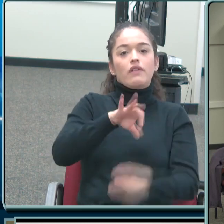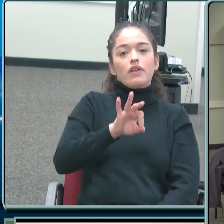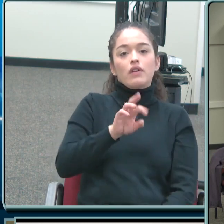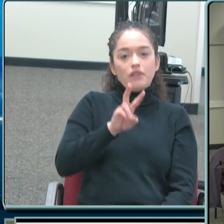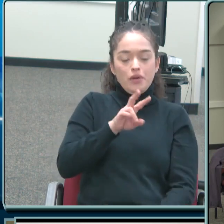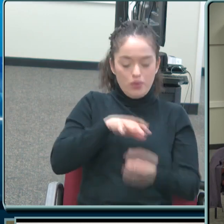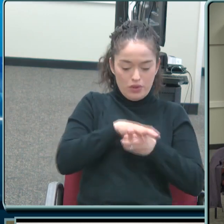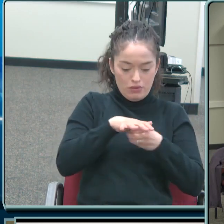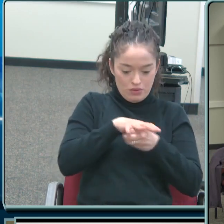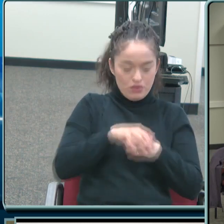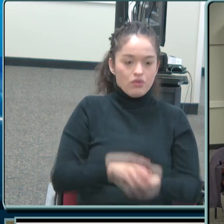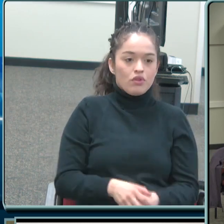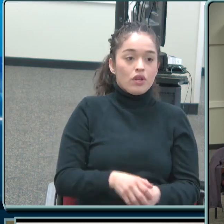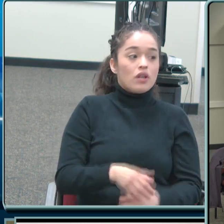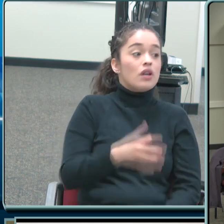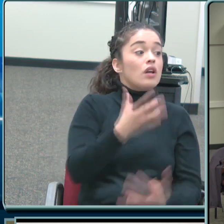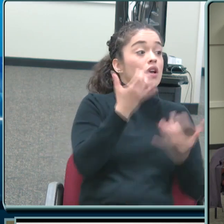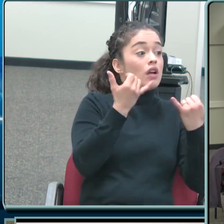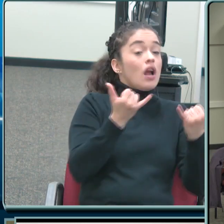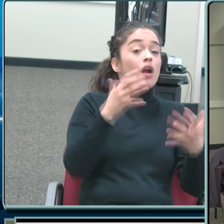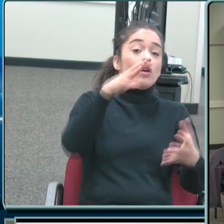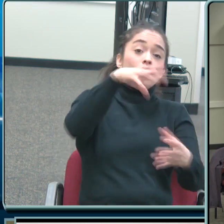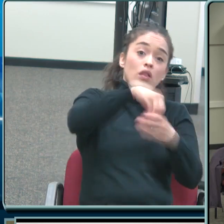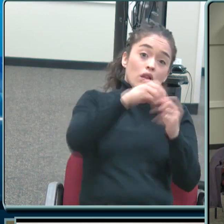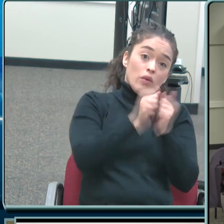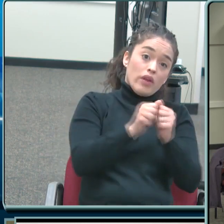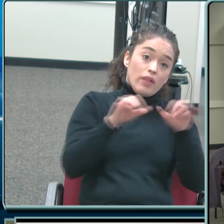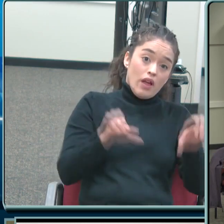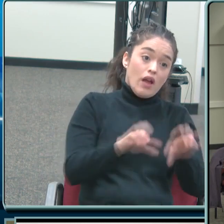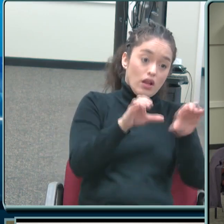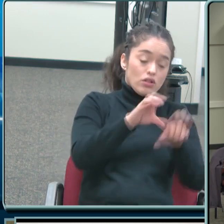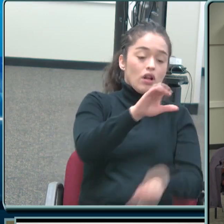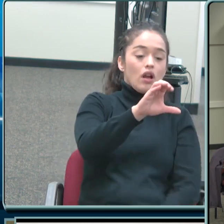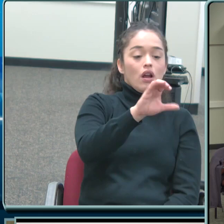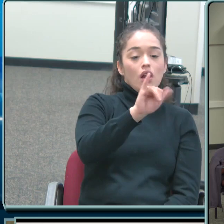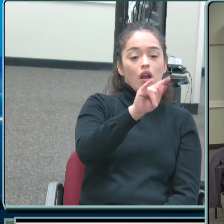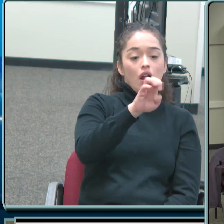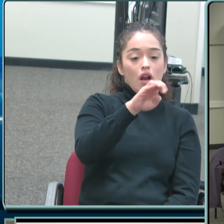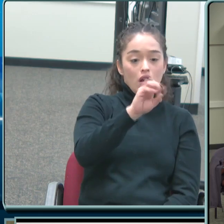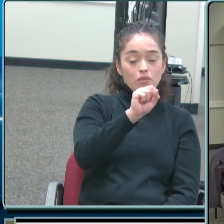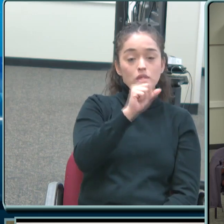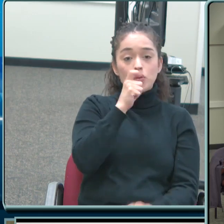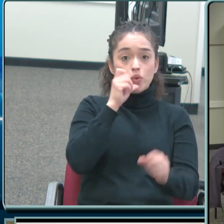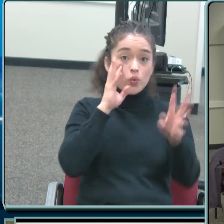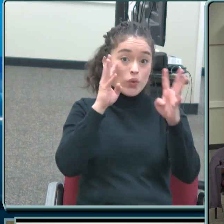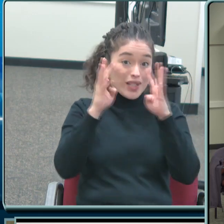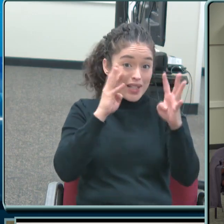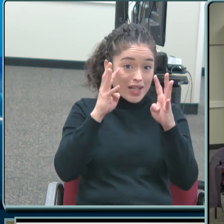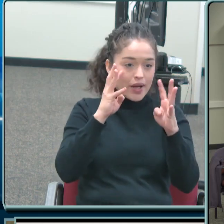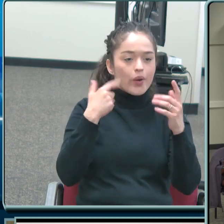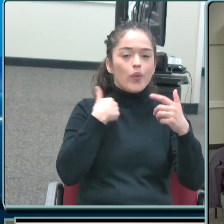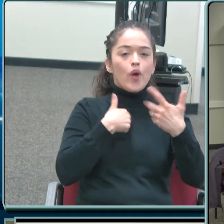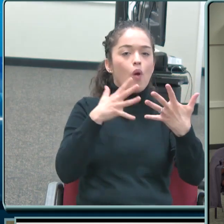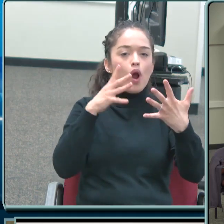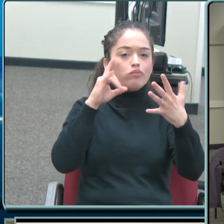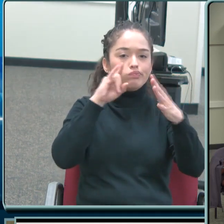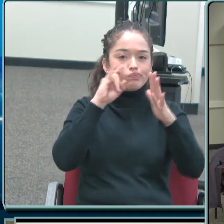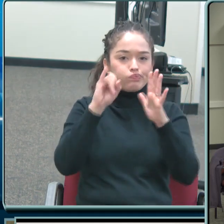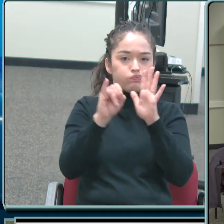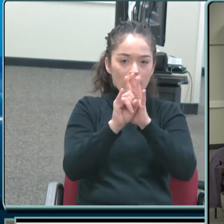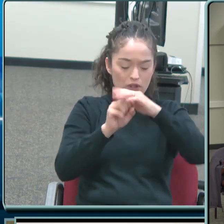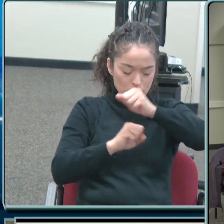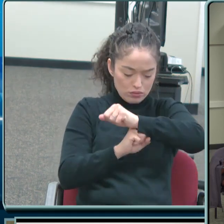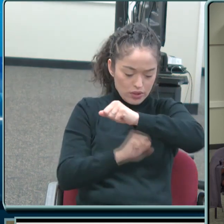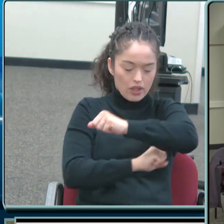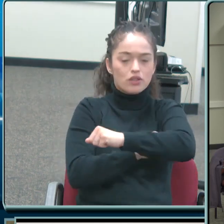region. In combination with existing action items created by the coalition, strategies were identified to meet this need for connecting